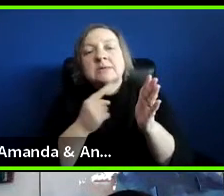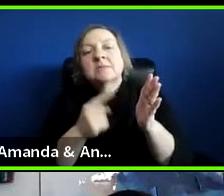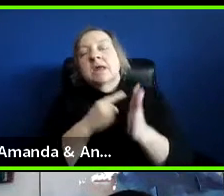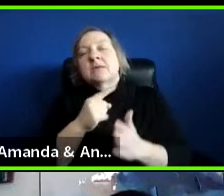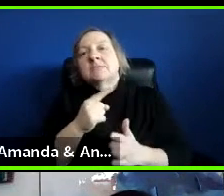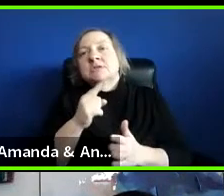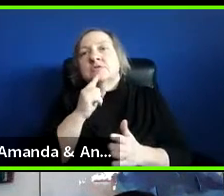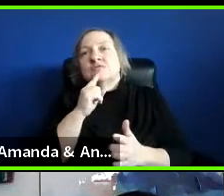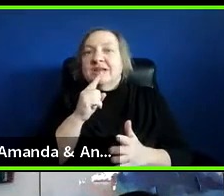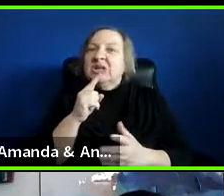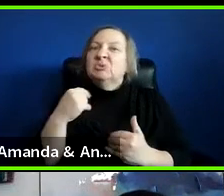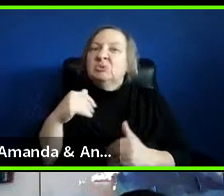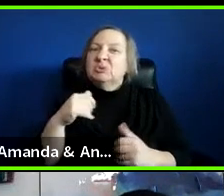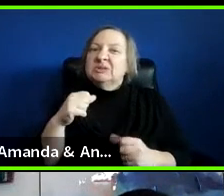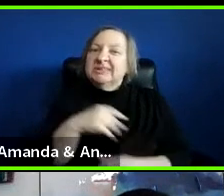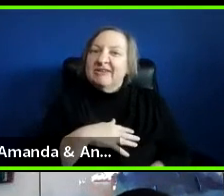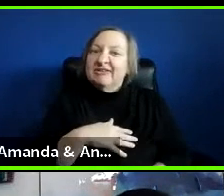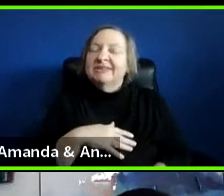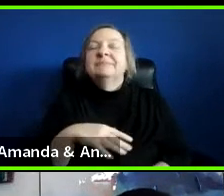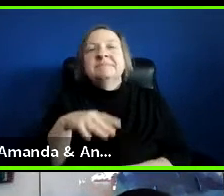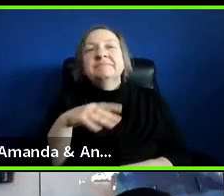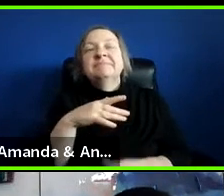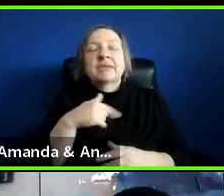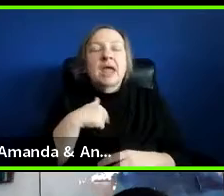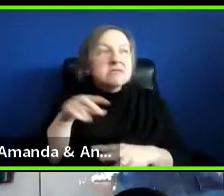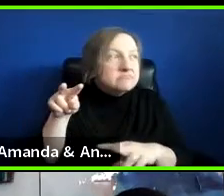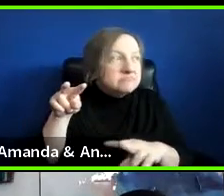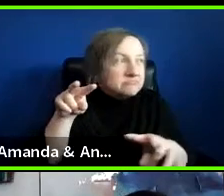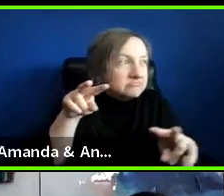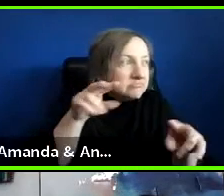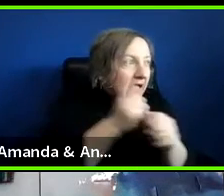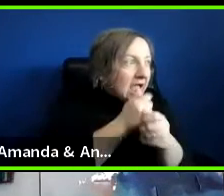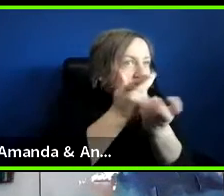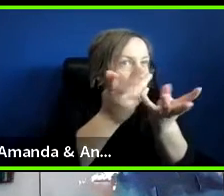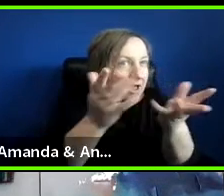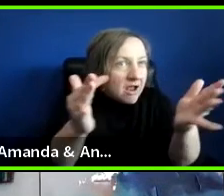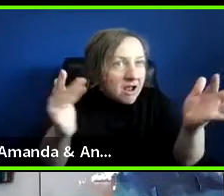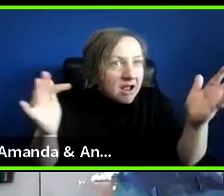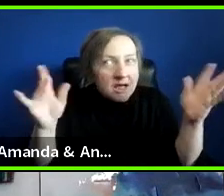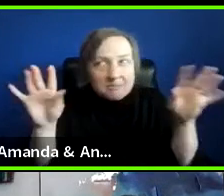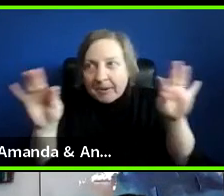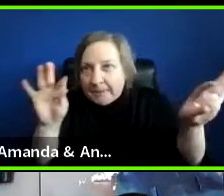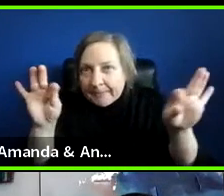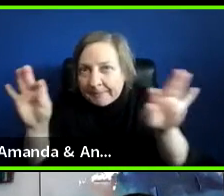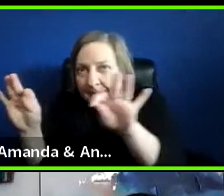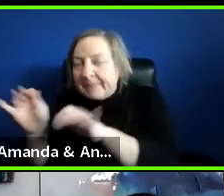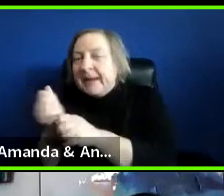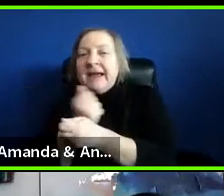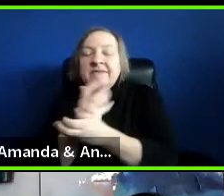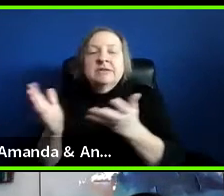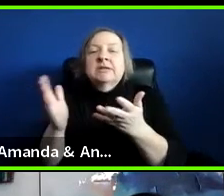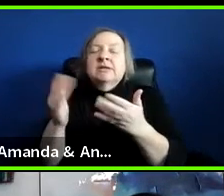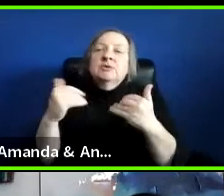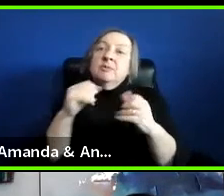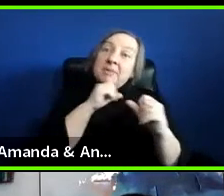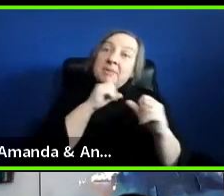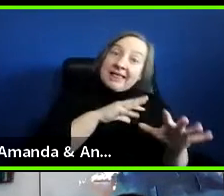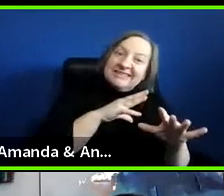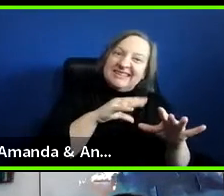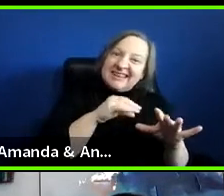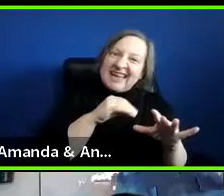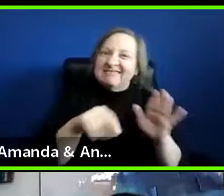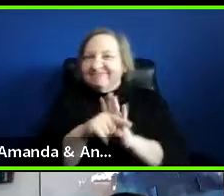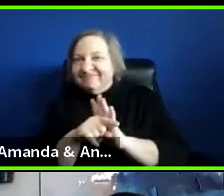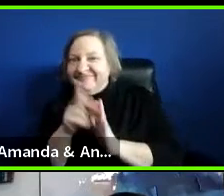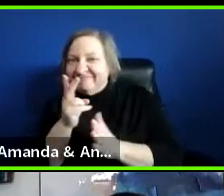really scary. My ability to observe everything around me and pick up every little thing is a blessing and a curse. So